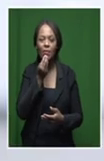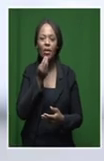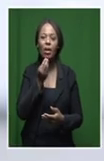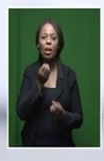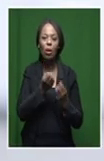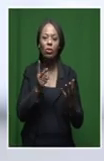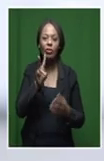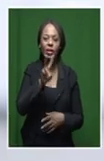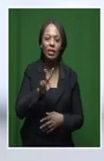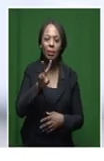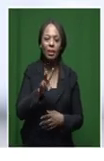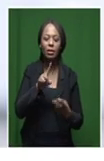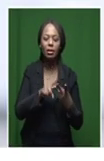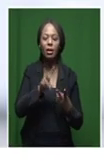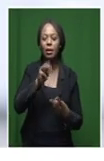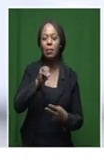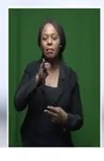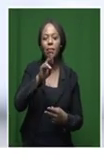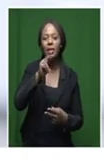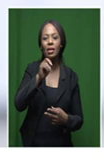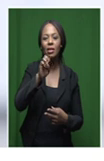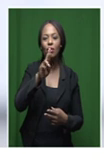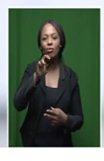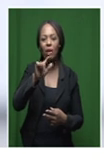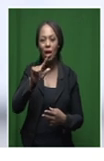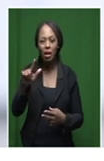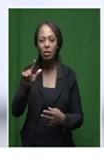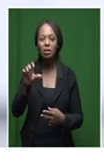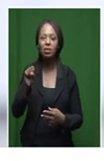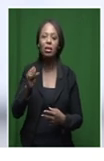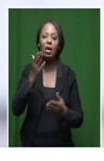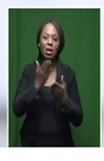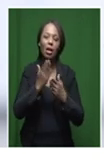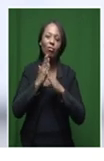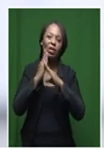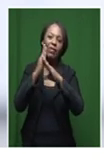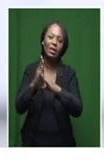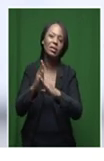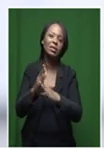and minerals is probably the best way to prevent osteoarthritis. Mm-hmm. Another thing that's quite